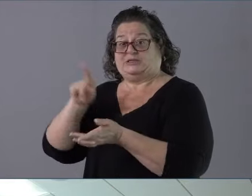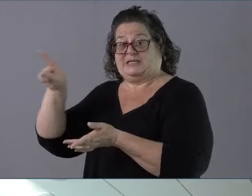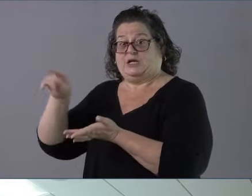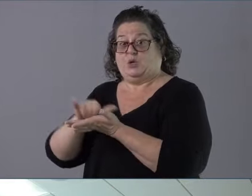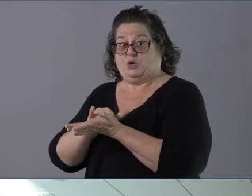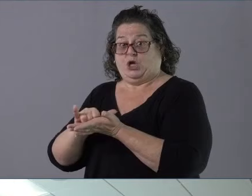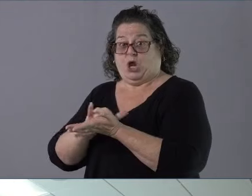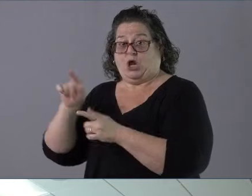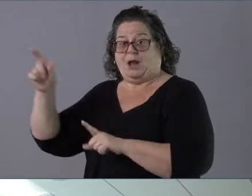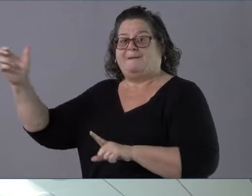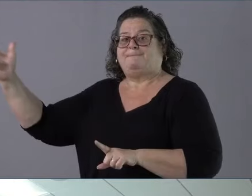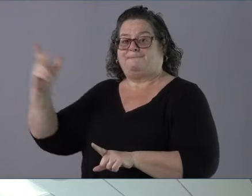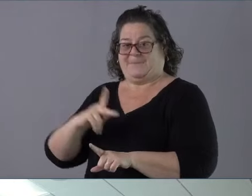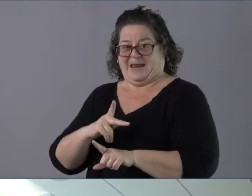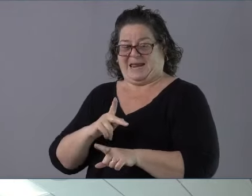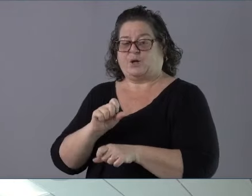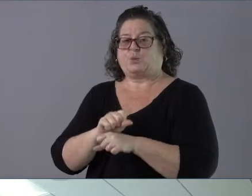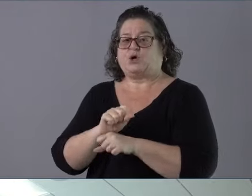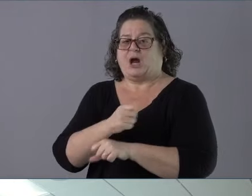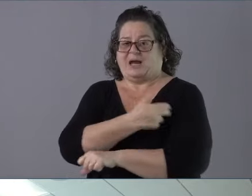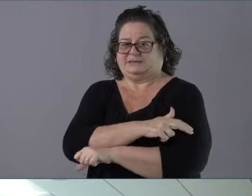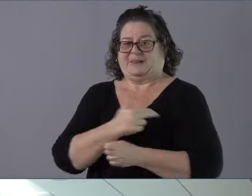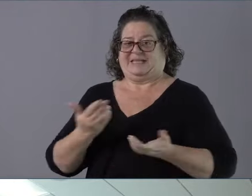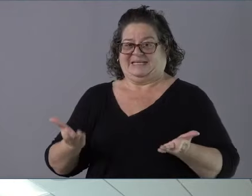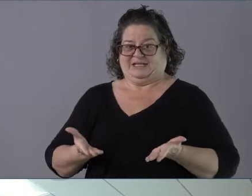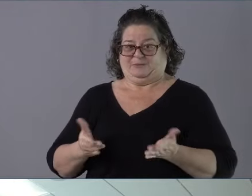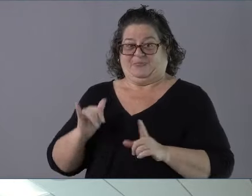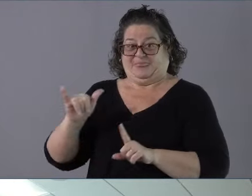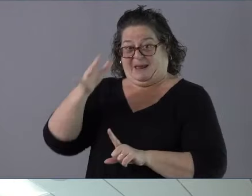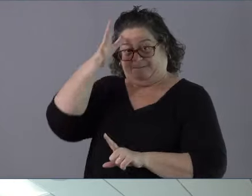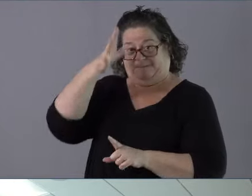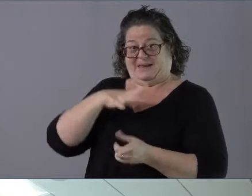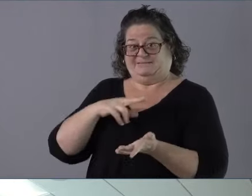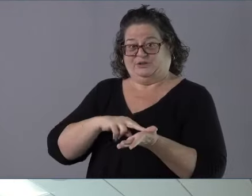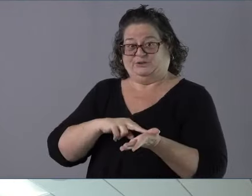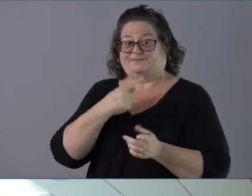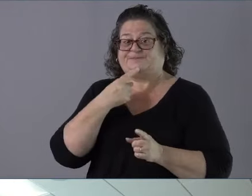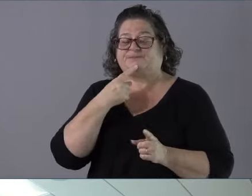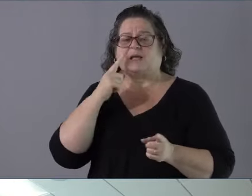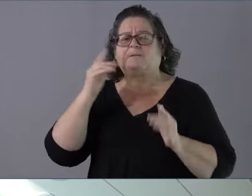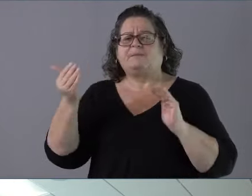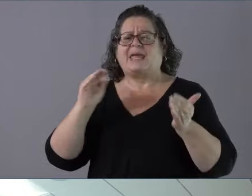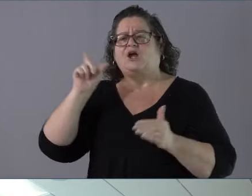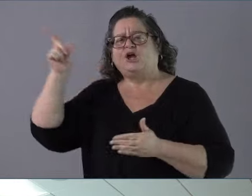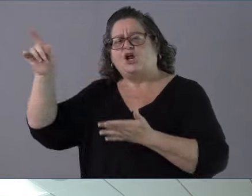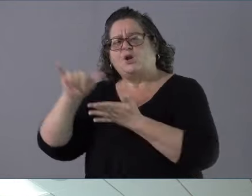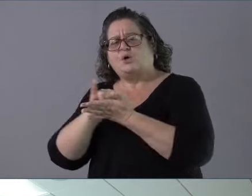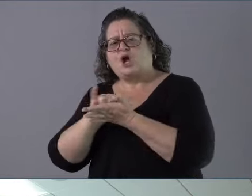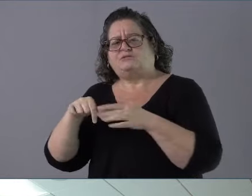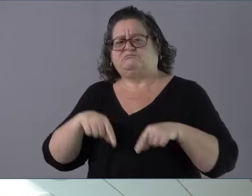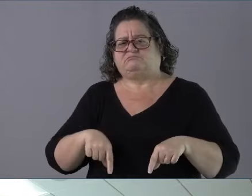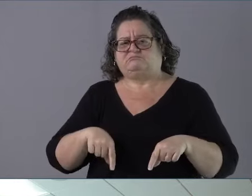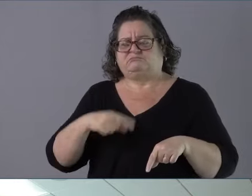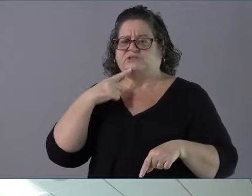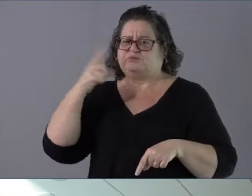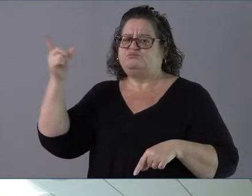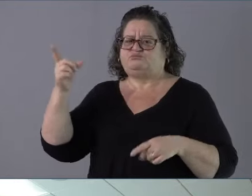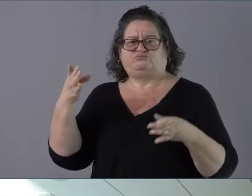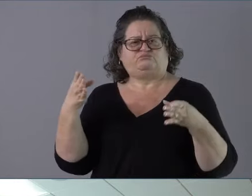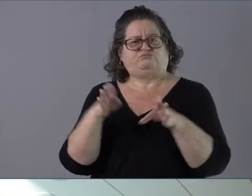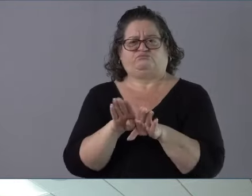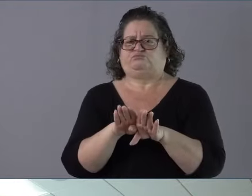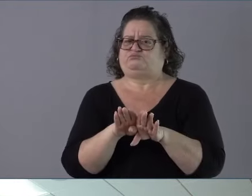hospital here. And he said compared to what he saw in New York and essentially how those streets were shut down and folks took it seriously and were able to bring